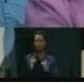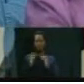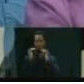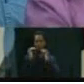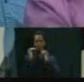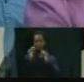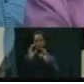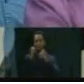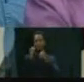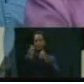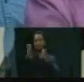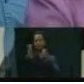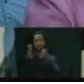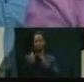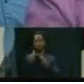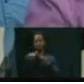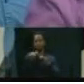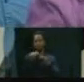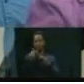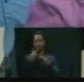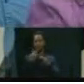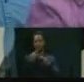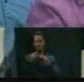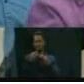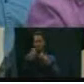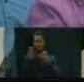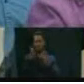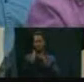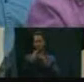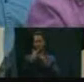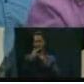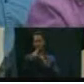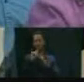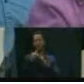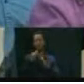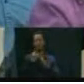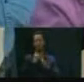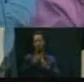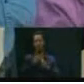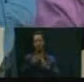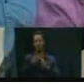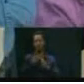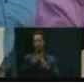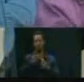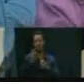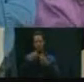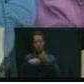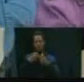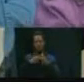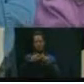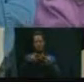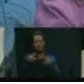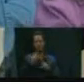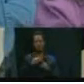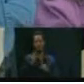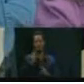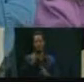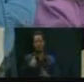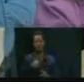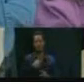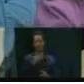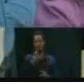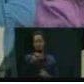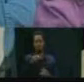management, especially when middle management is a large part of the problem. To better serve our community, we need to take a look at Tennessee